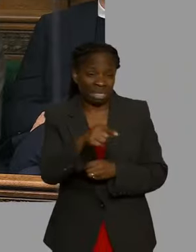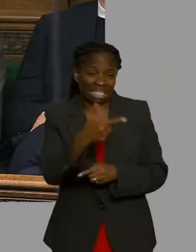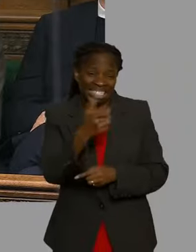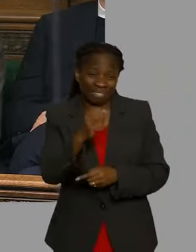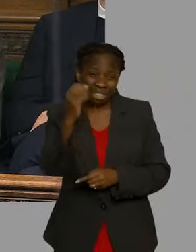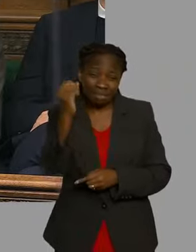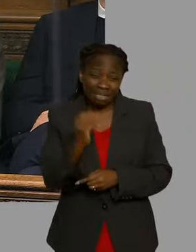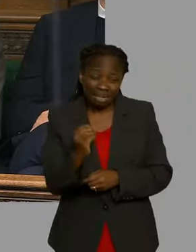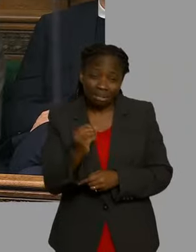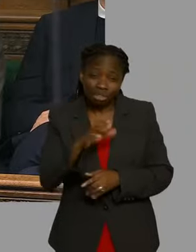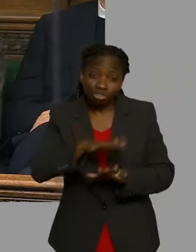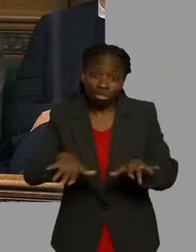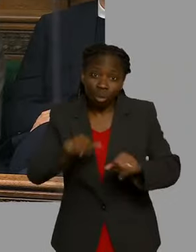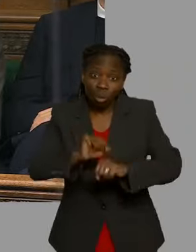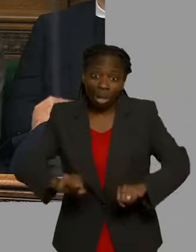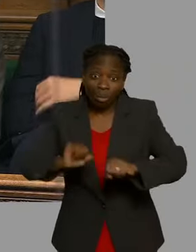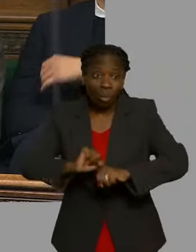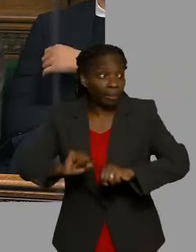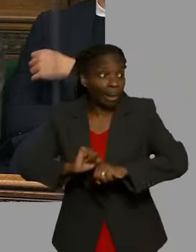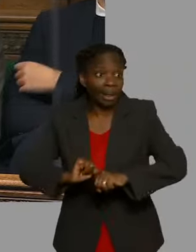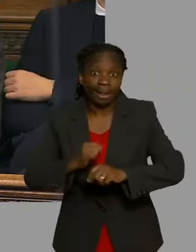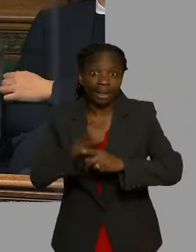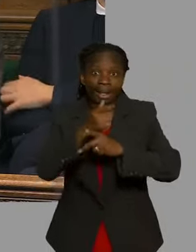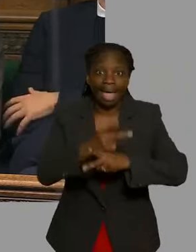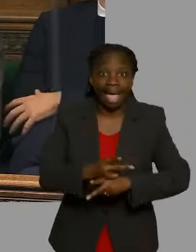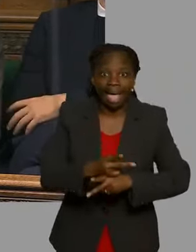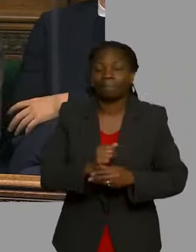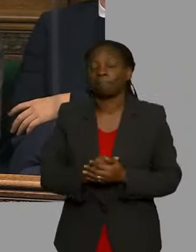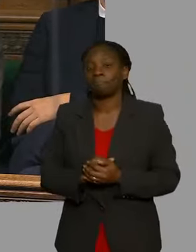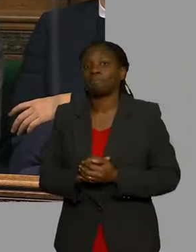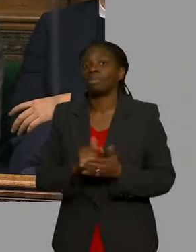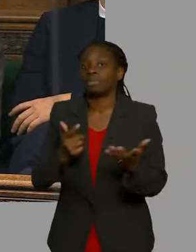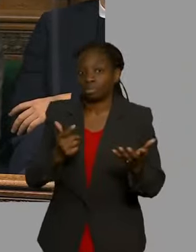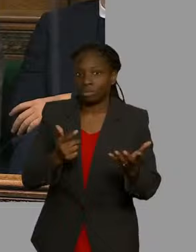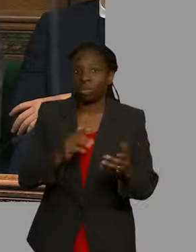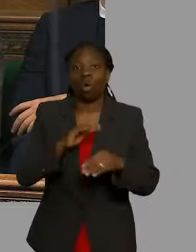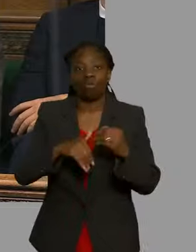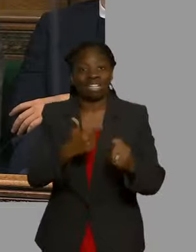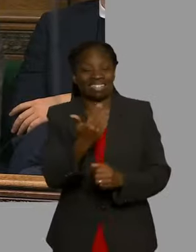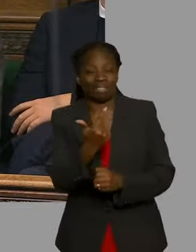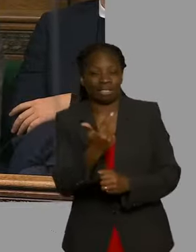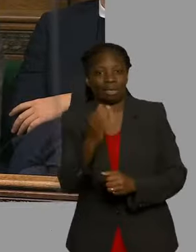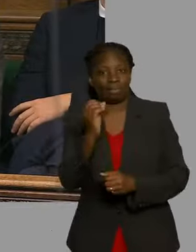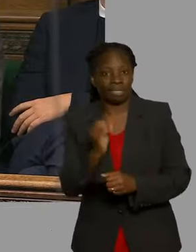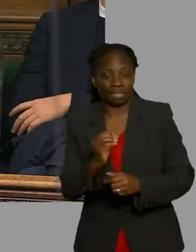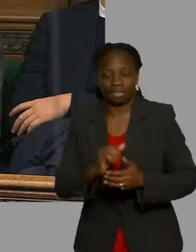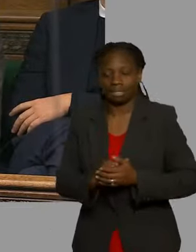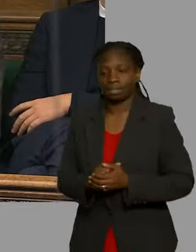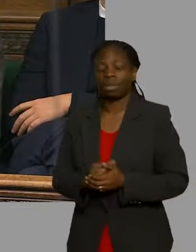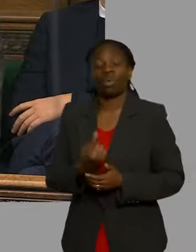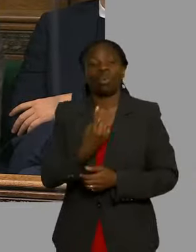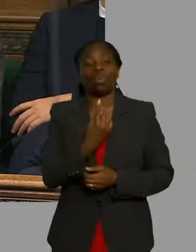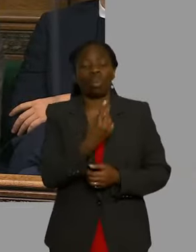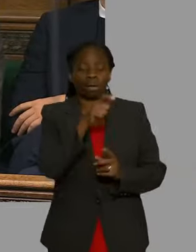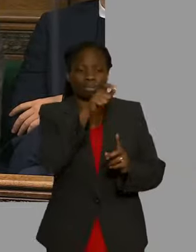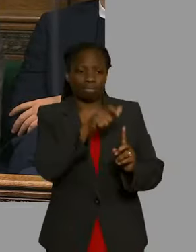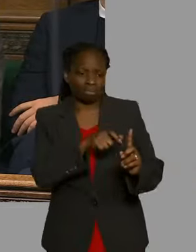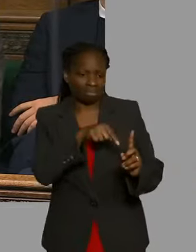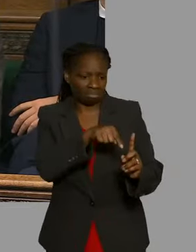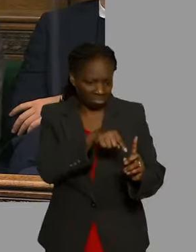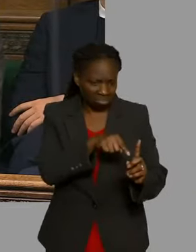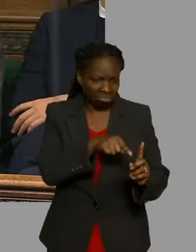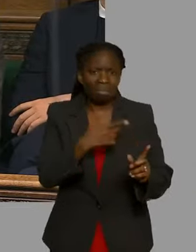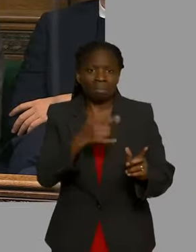aware of one child who had had 9 home placements before the end of Key Stage 1. Can the Prime Minister ensure that there will be